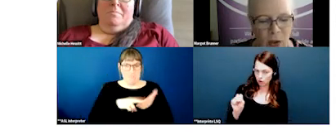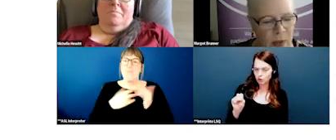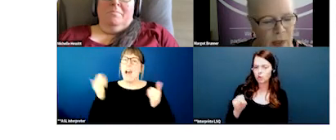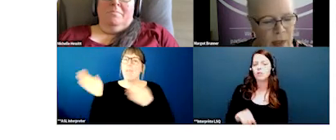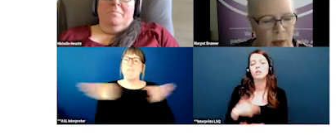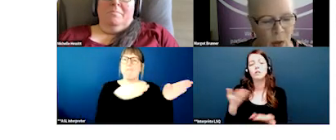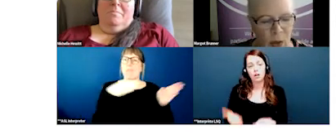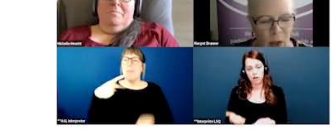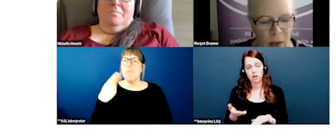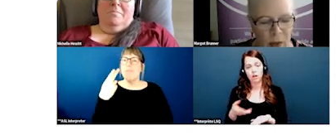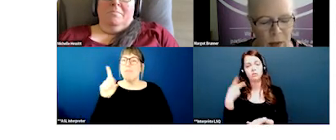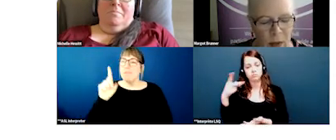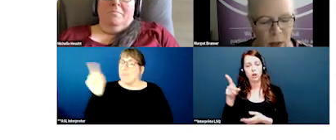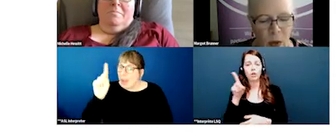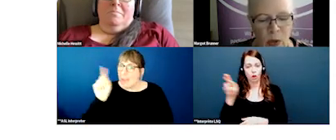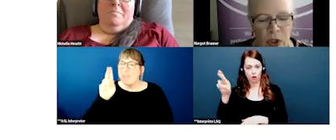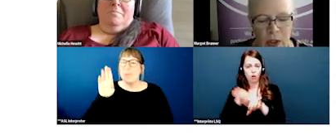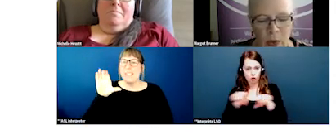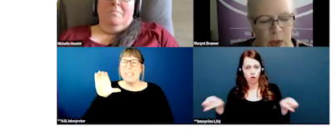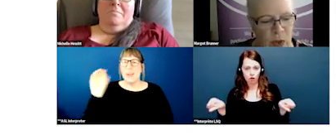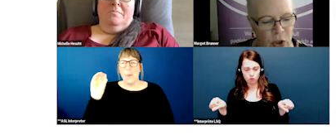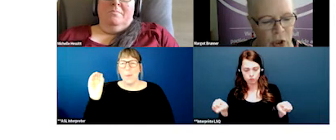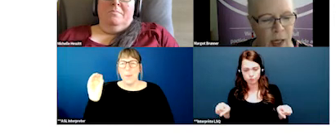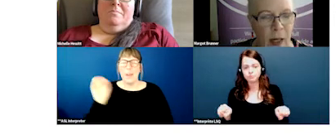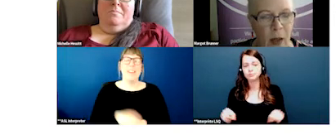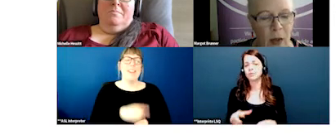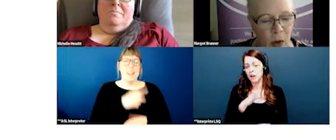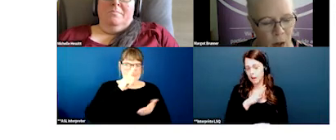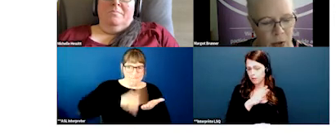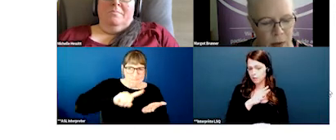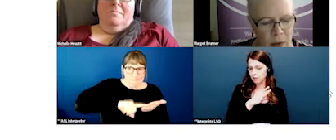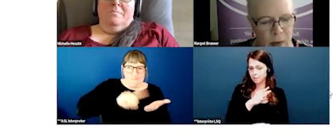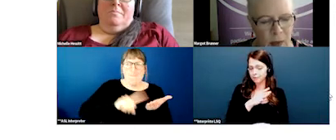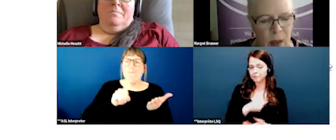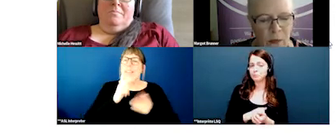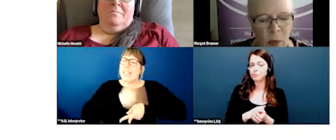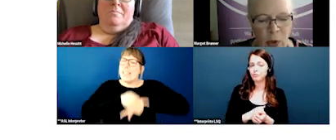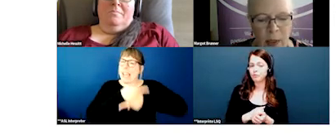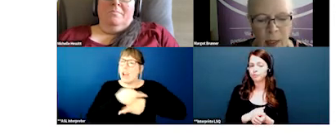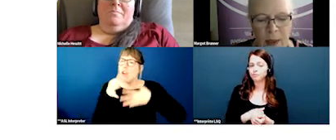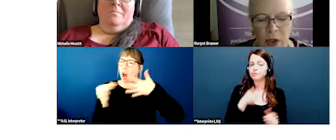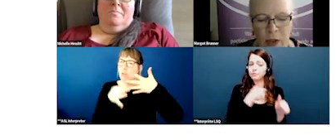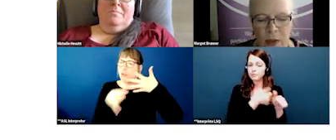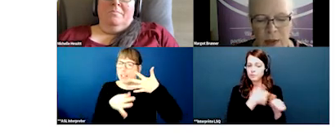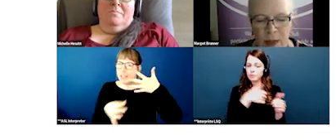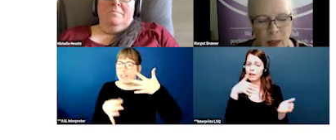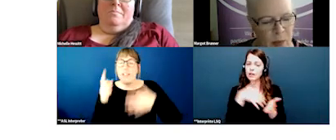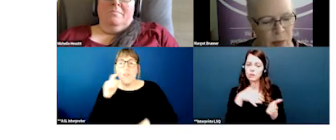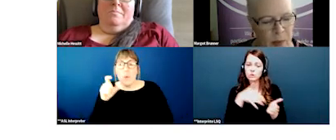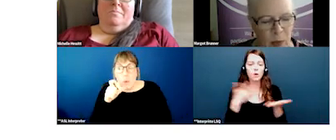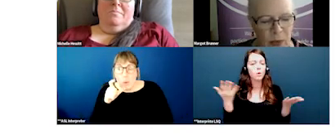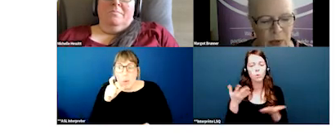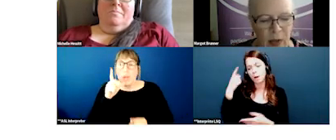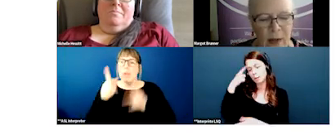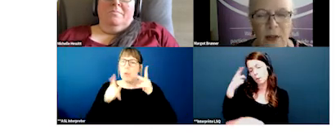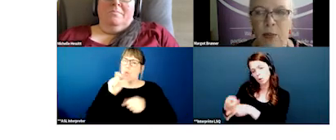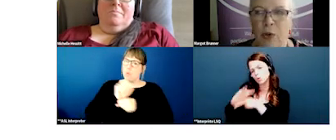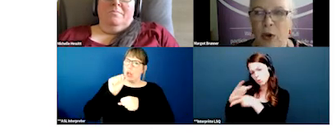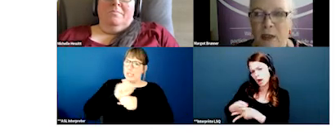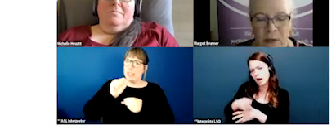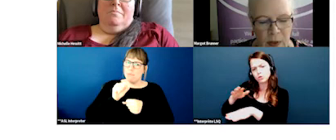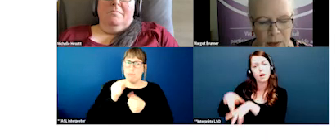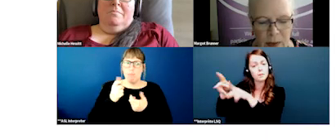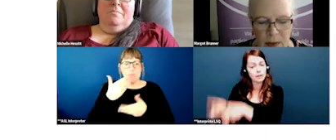PhD at UBC Okanagan, where she is researching care options for working-aged disabled people with